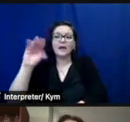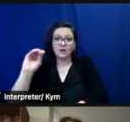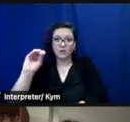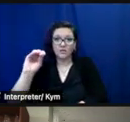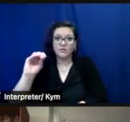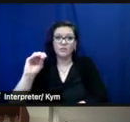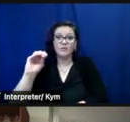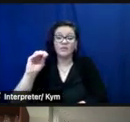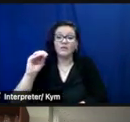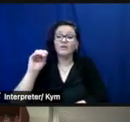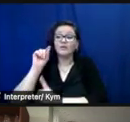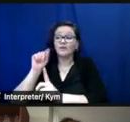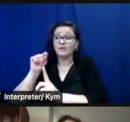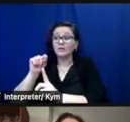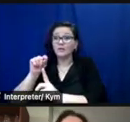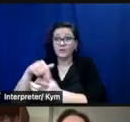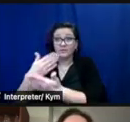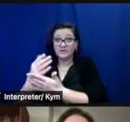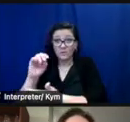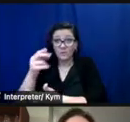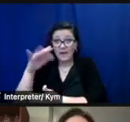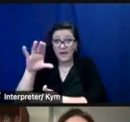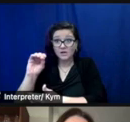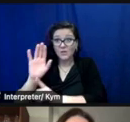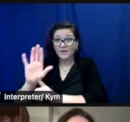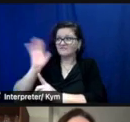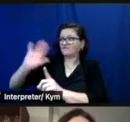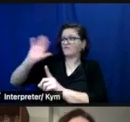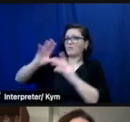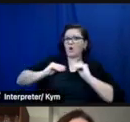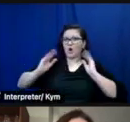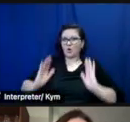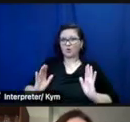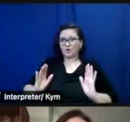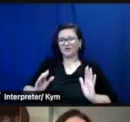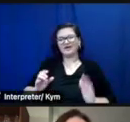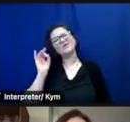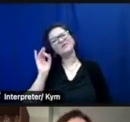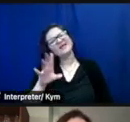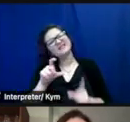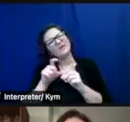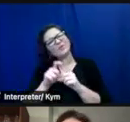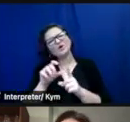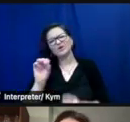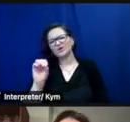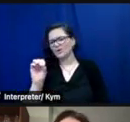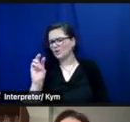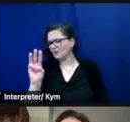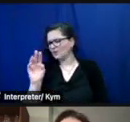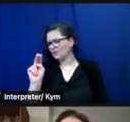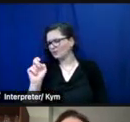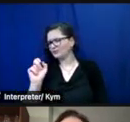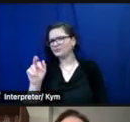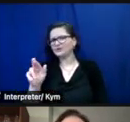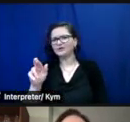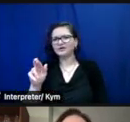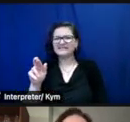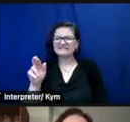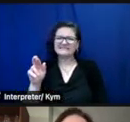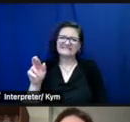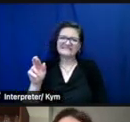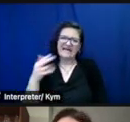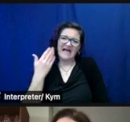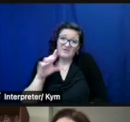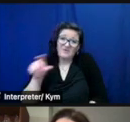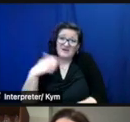there, his former owner, which I don't like the word owner, I don't know what else we'd call him, because I don't think you can